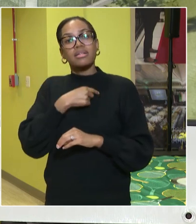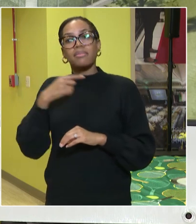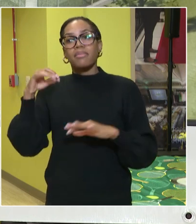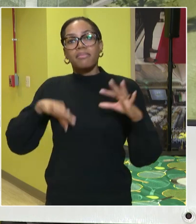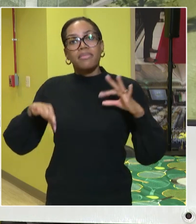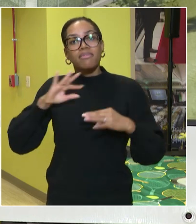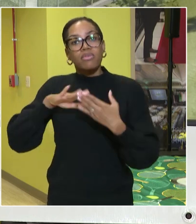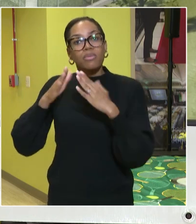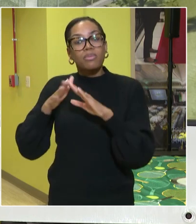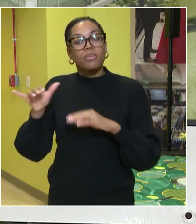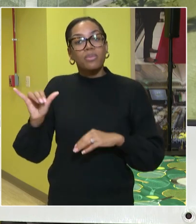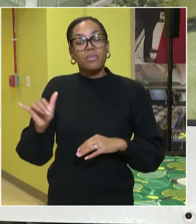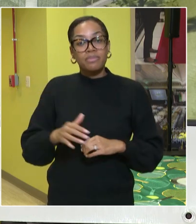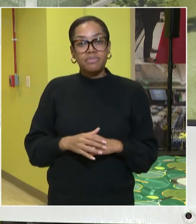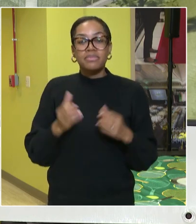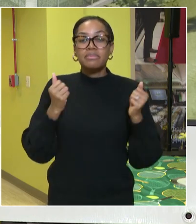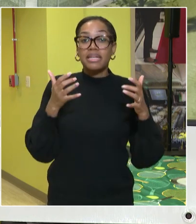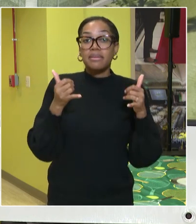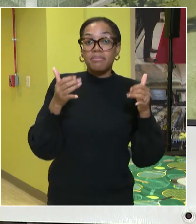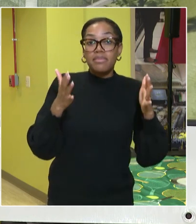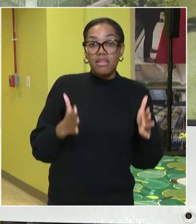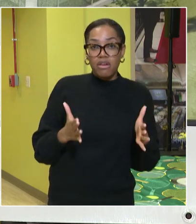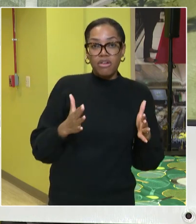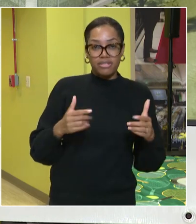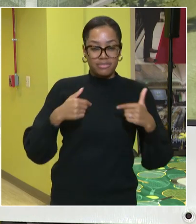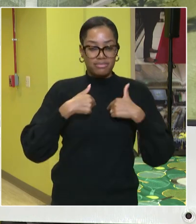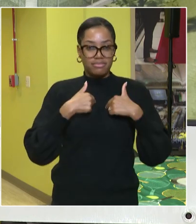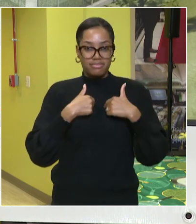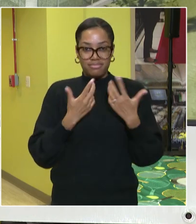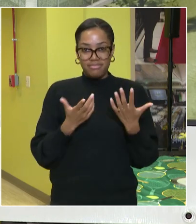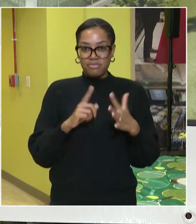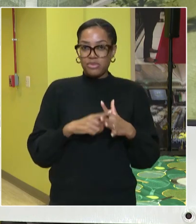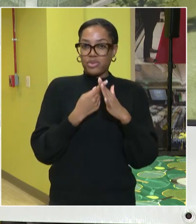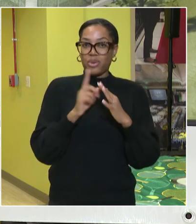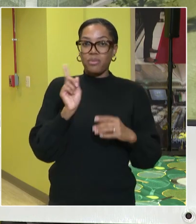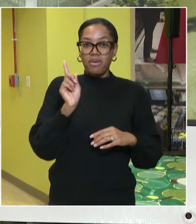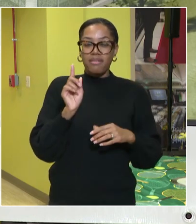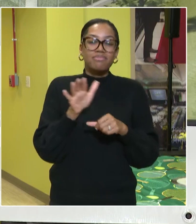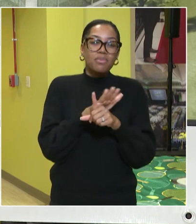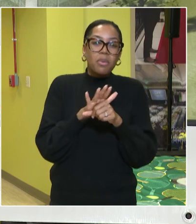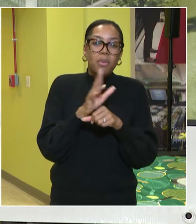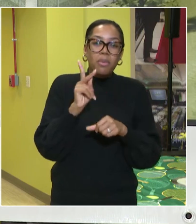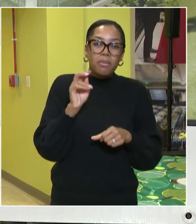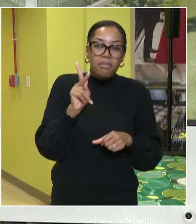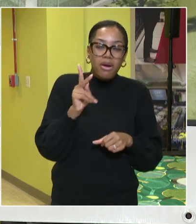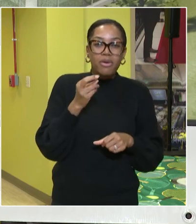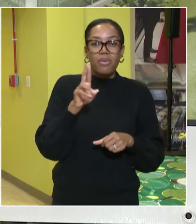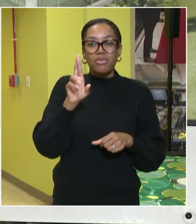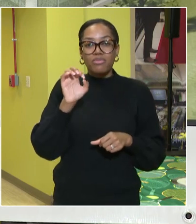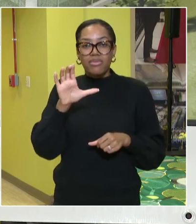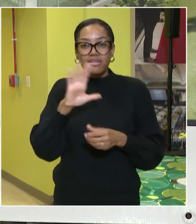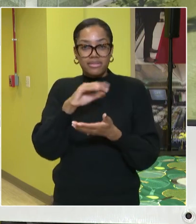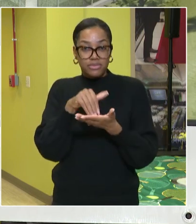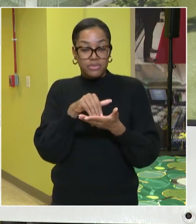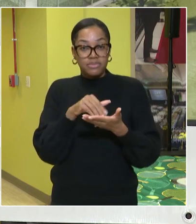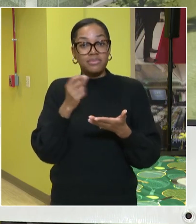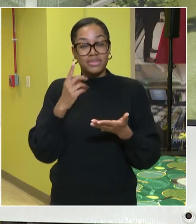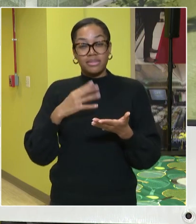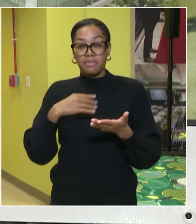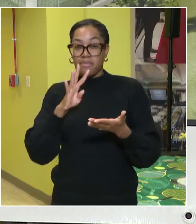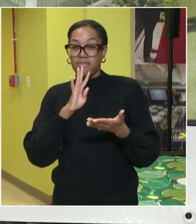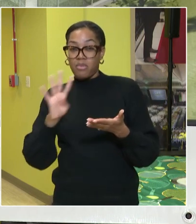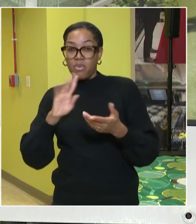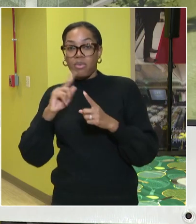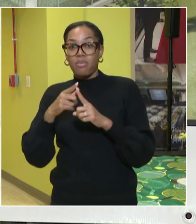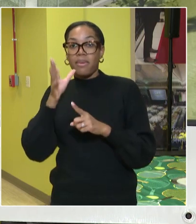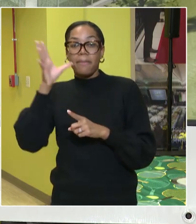Many players, myself included, got their start at a local park or recreational facility. I was 4 years old when my parents introduced